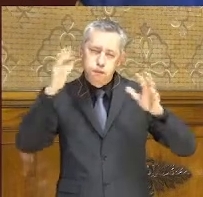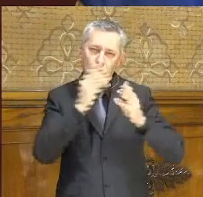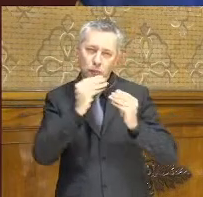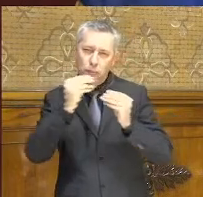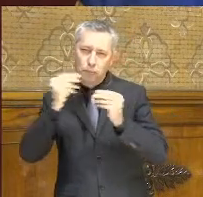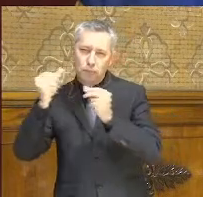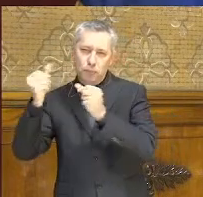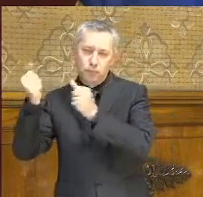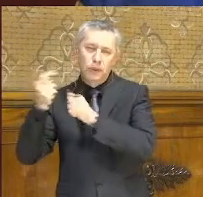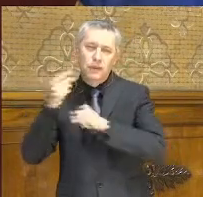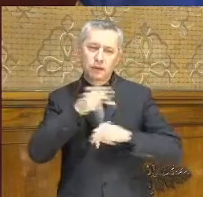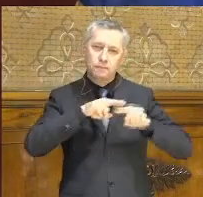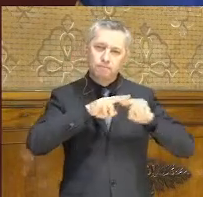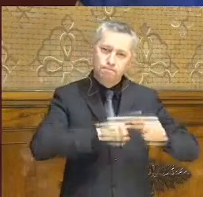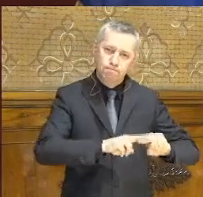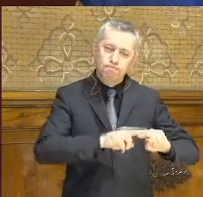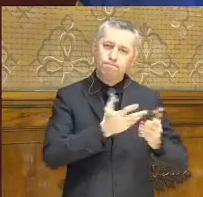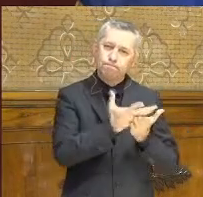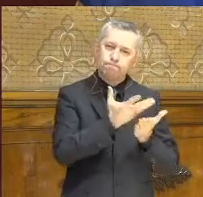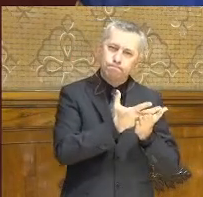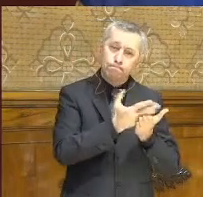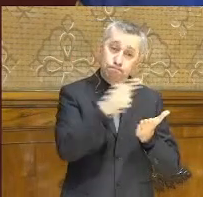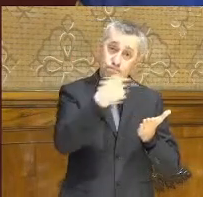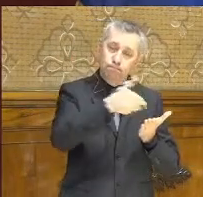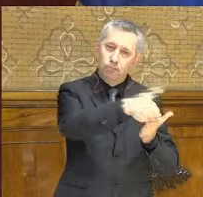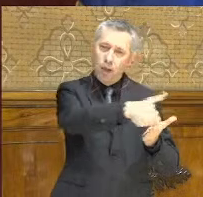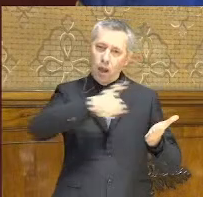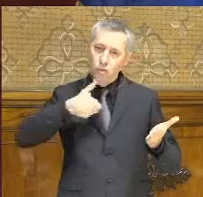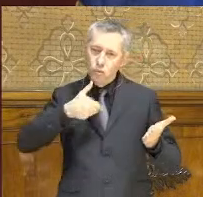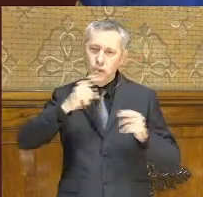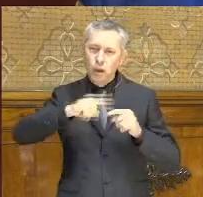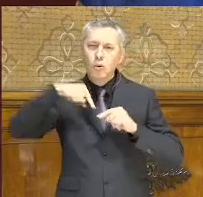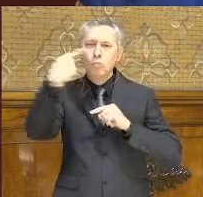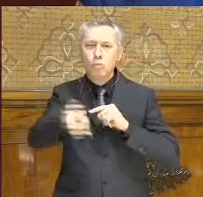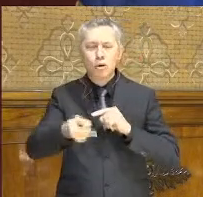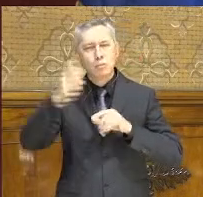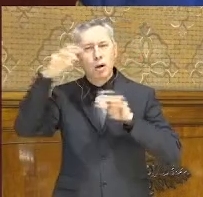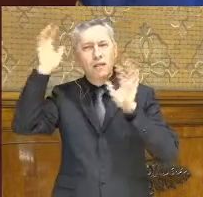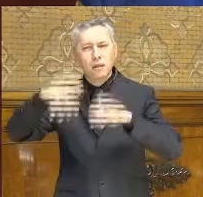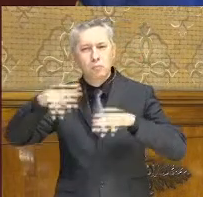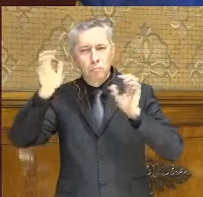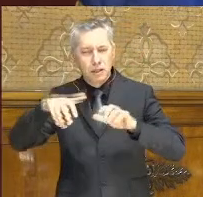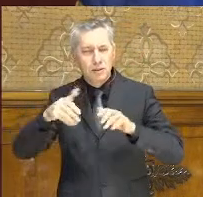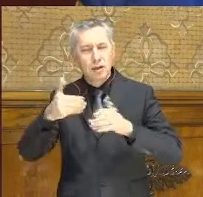to help us to get through the next storm."